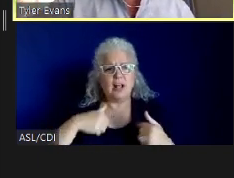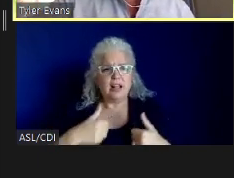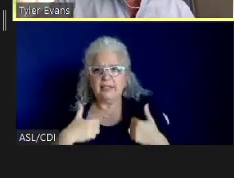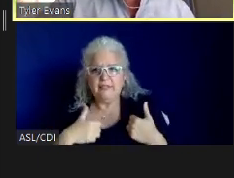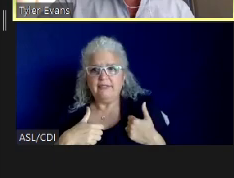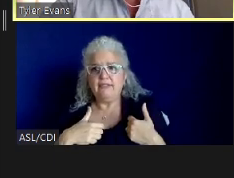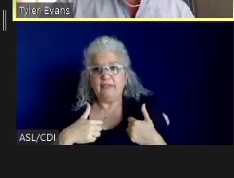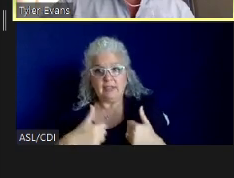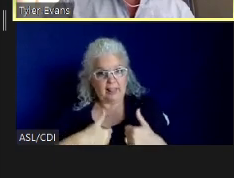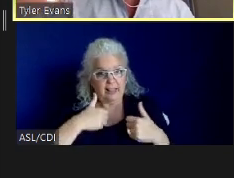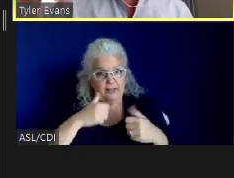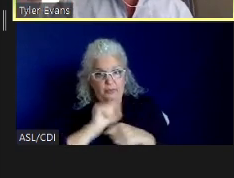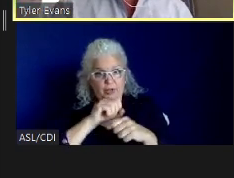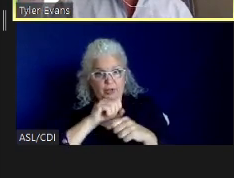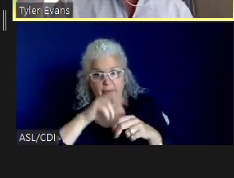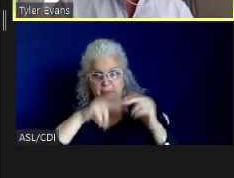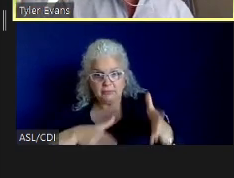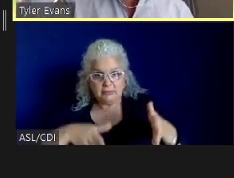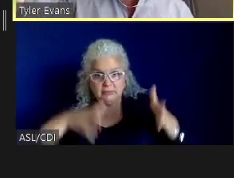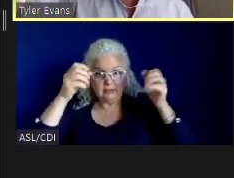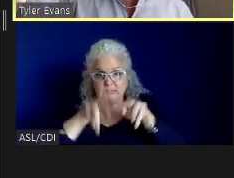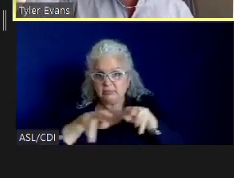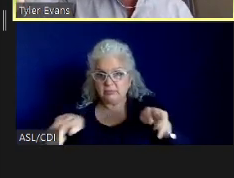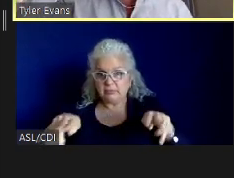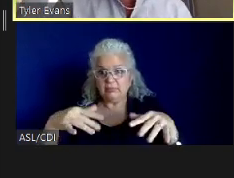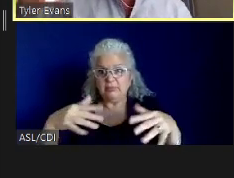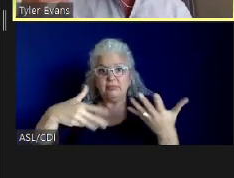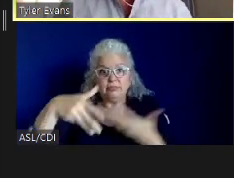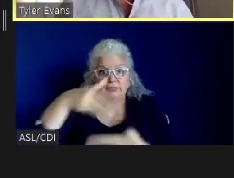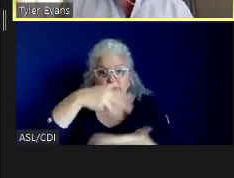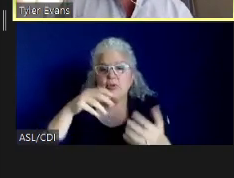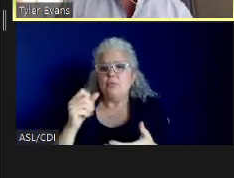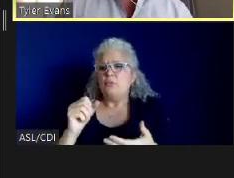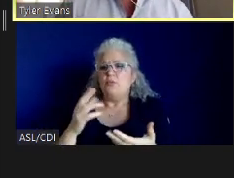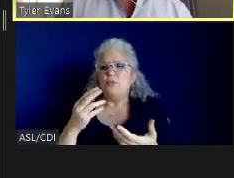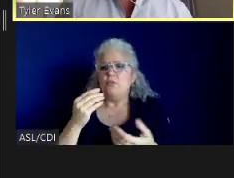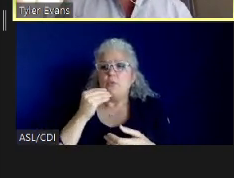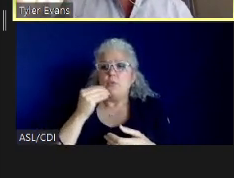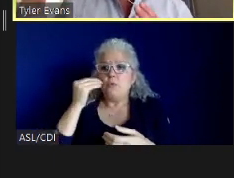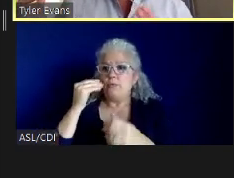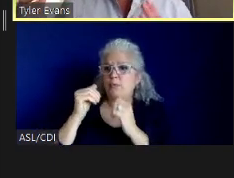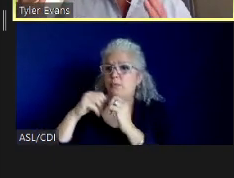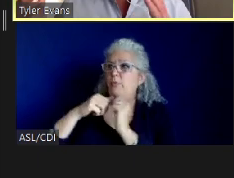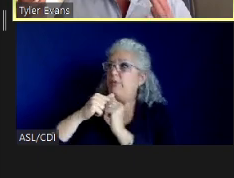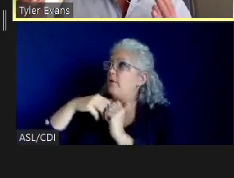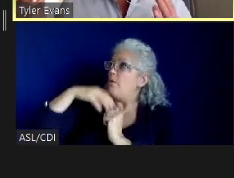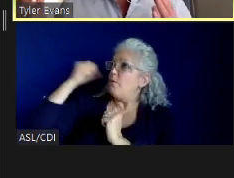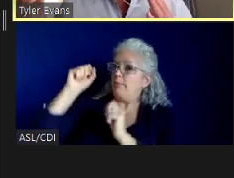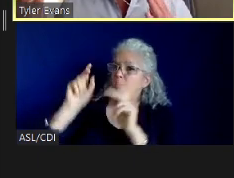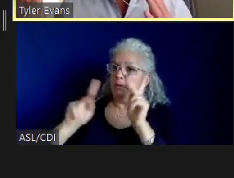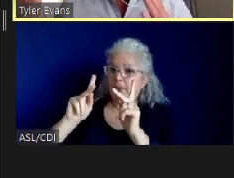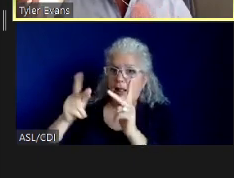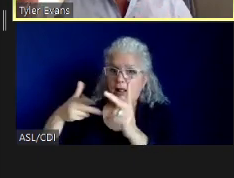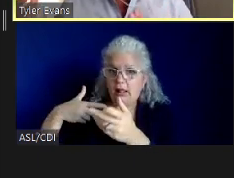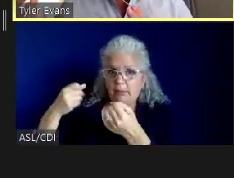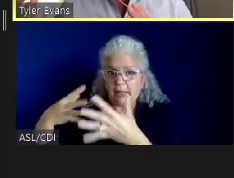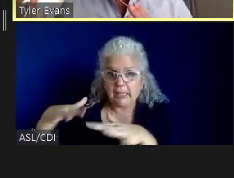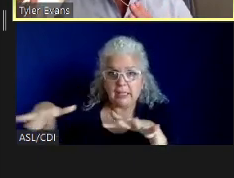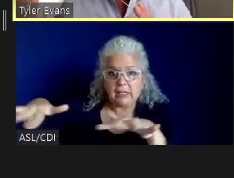other folks? Do I live in a congregate? Do I live in a multi-generational home? These are all important things. And in terms of